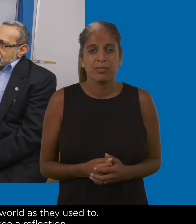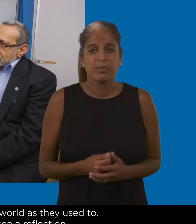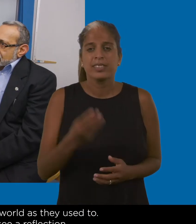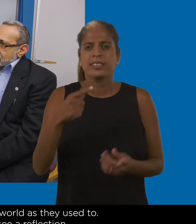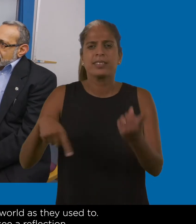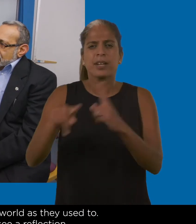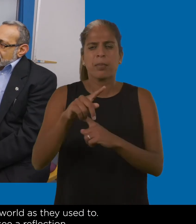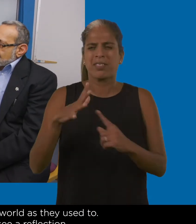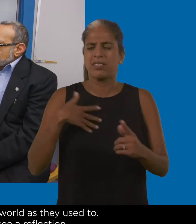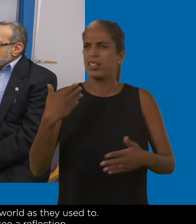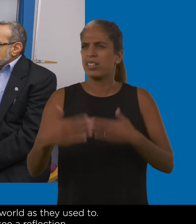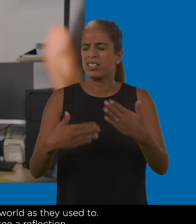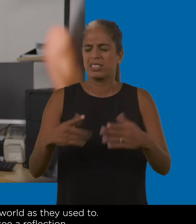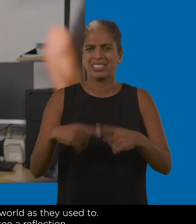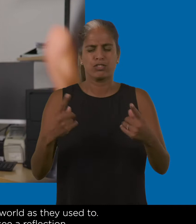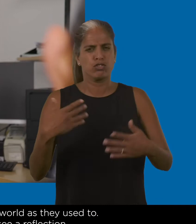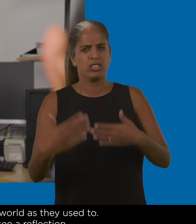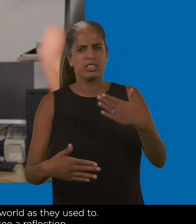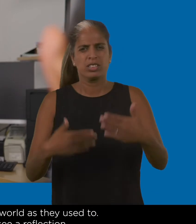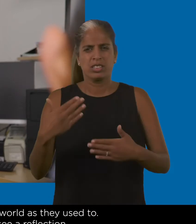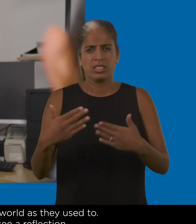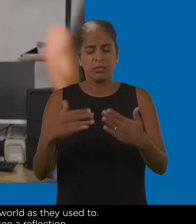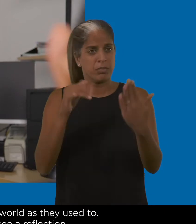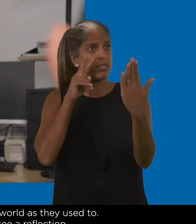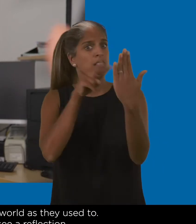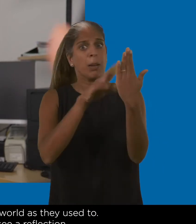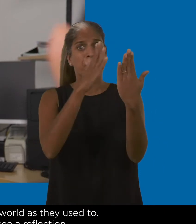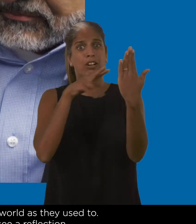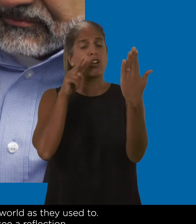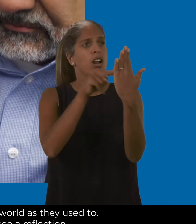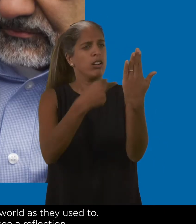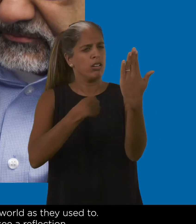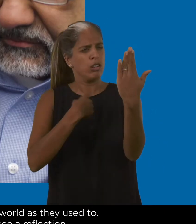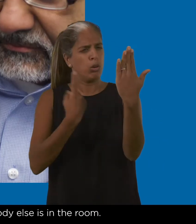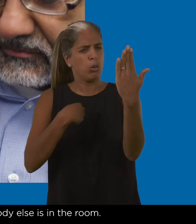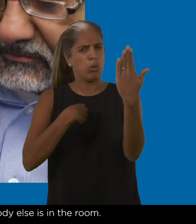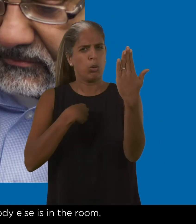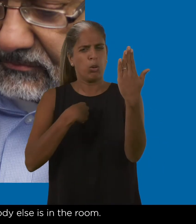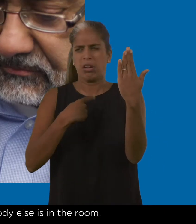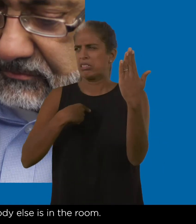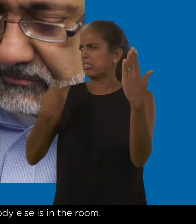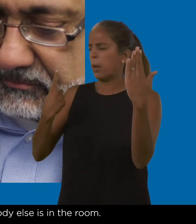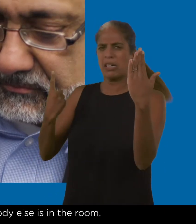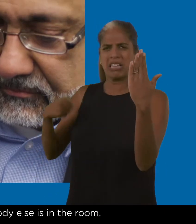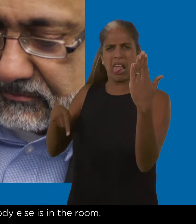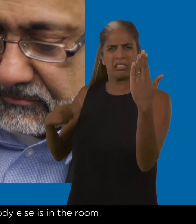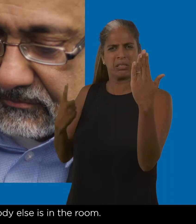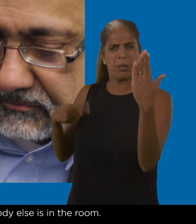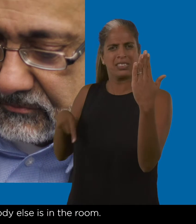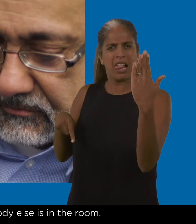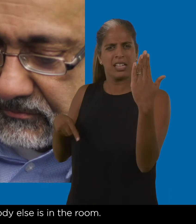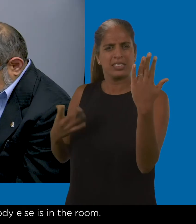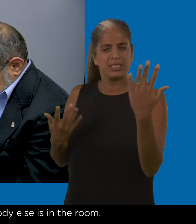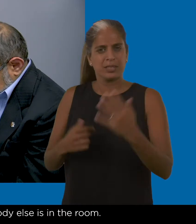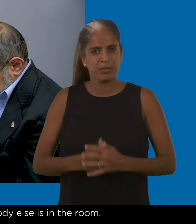Sometimes people don't see the world as they used to. They may look in a mirror, see a reflection and not recognise it and think somebody else is in